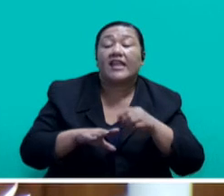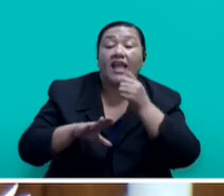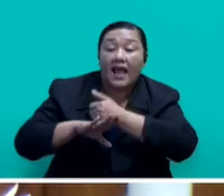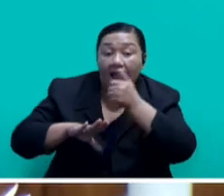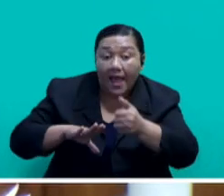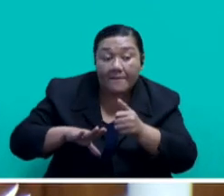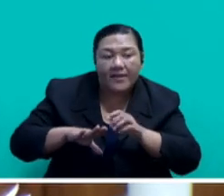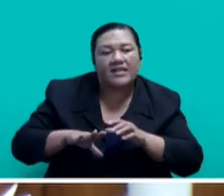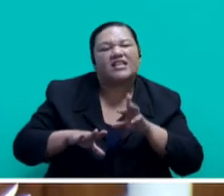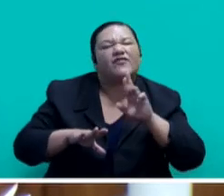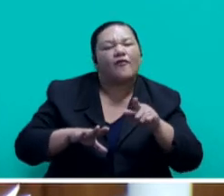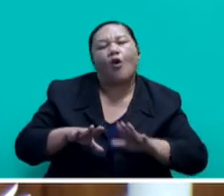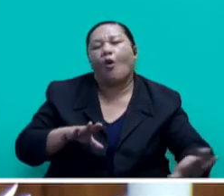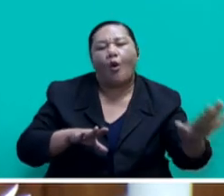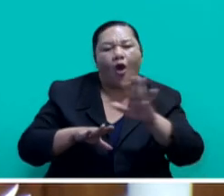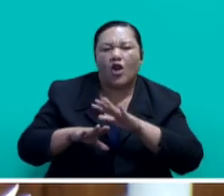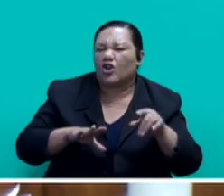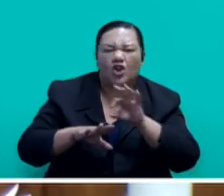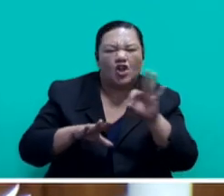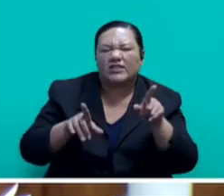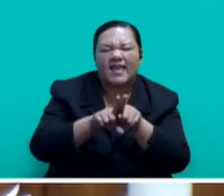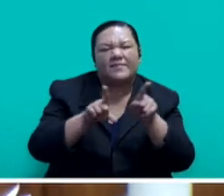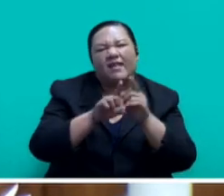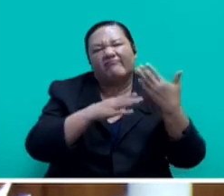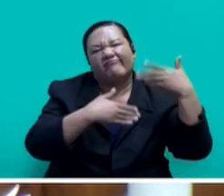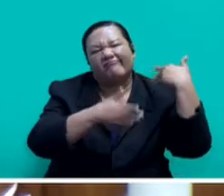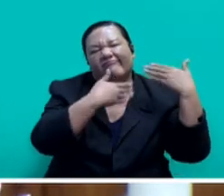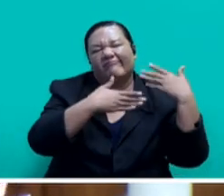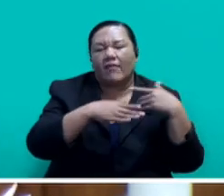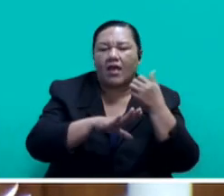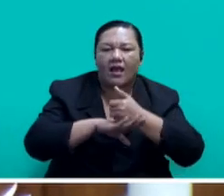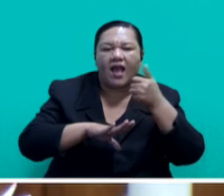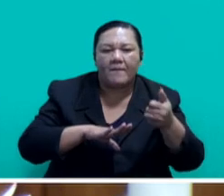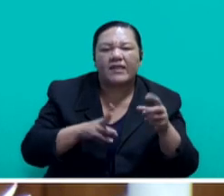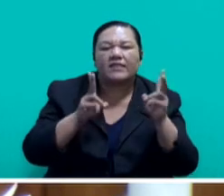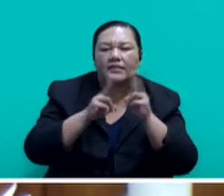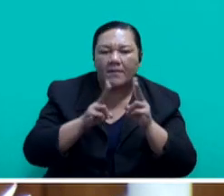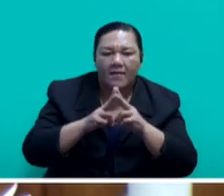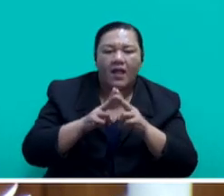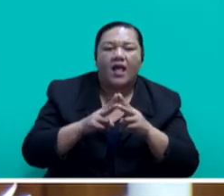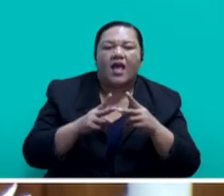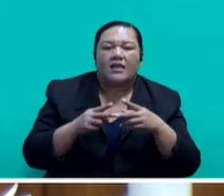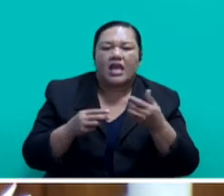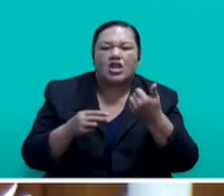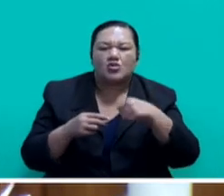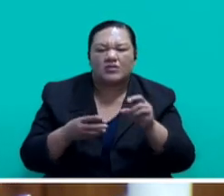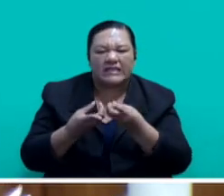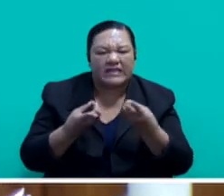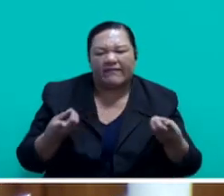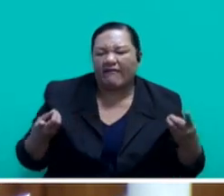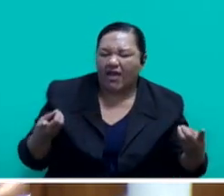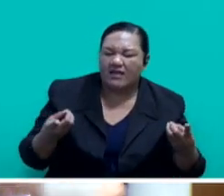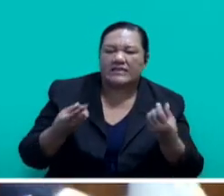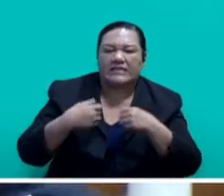the previous government, which practiced double standards, used divisive strategies, and was selective on whom